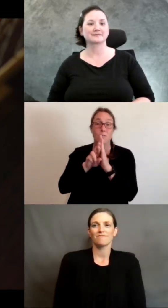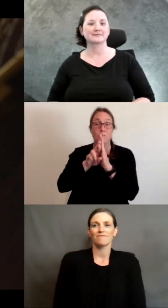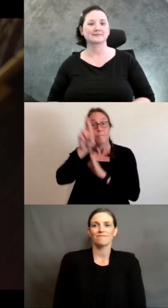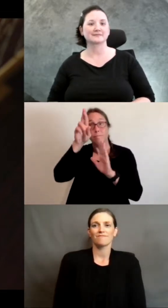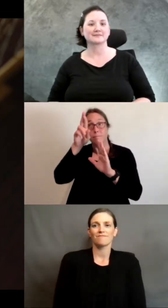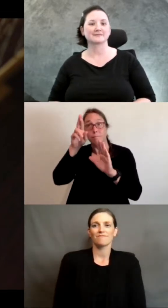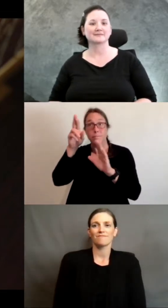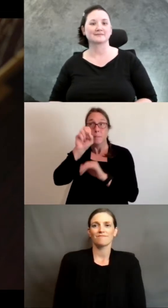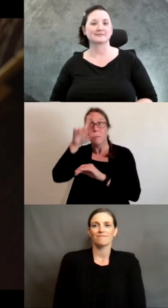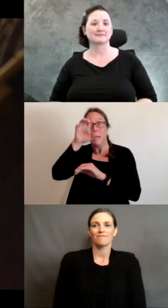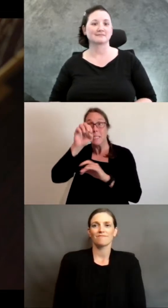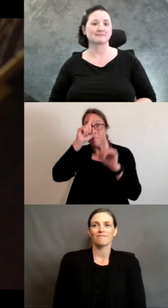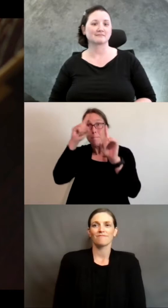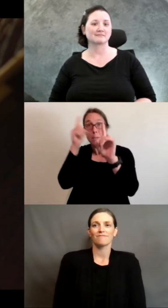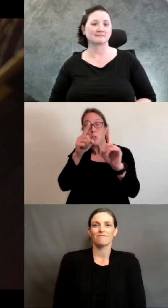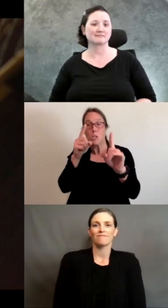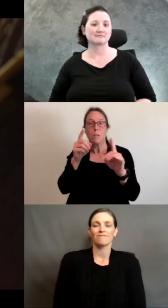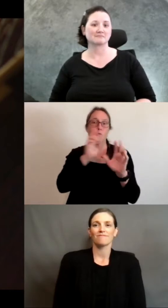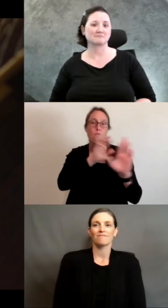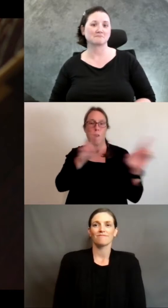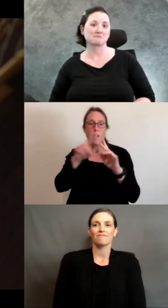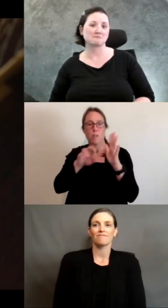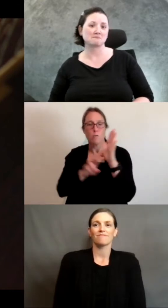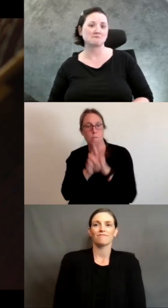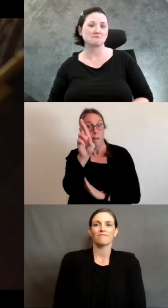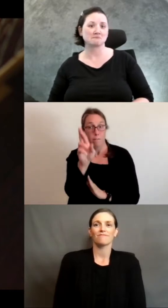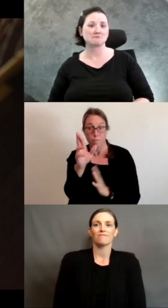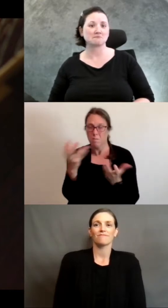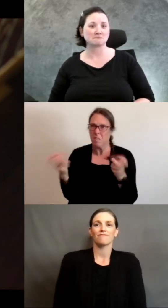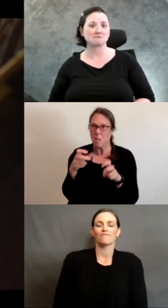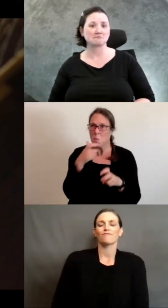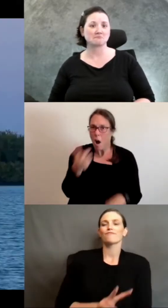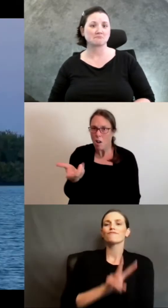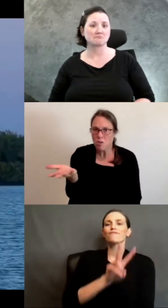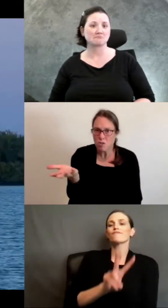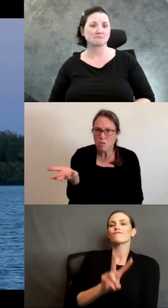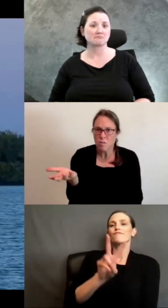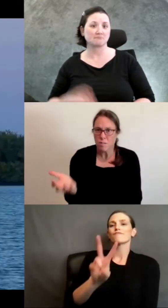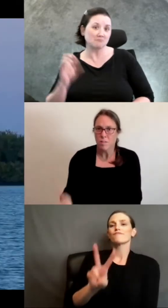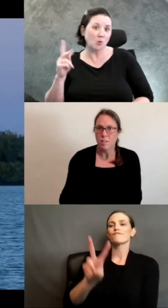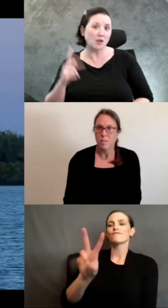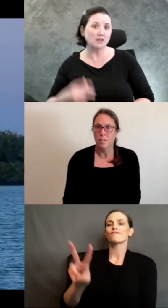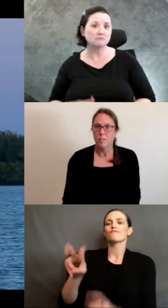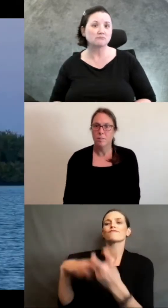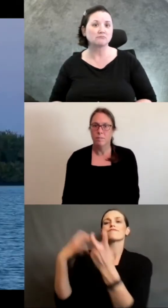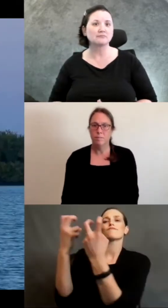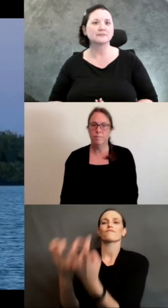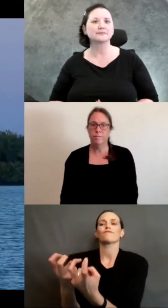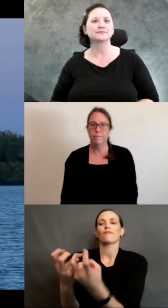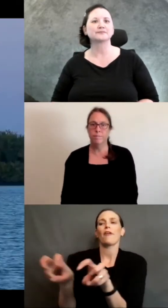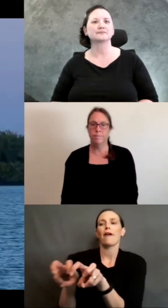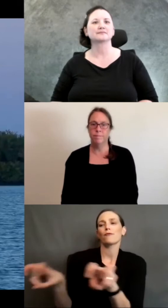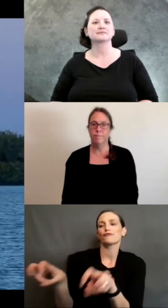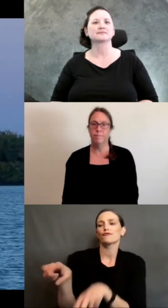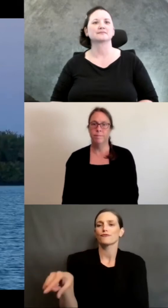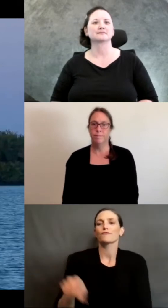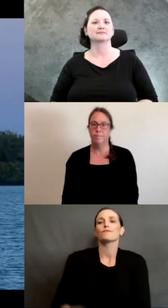Sure. They walk over to the lounge area and sit on the couch. The story of Vicky and Johnny is one for the